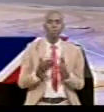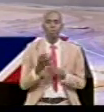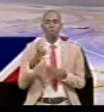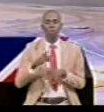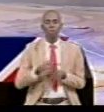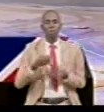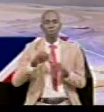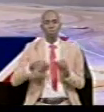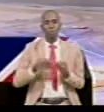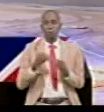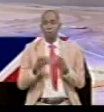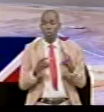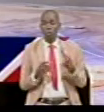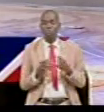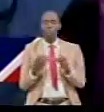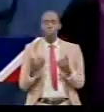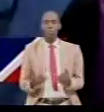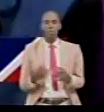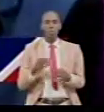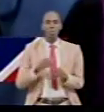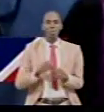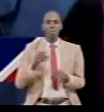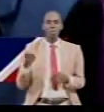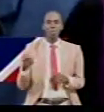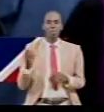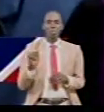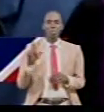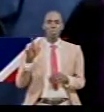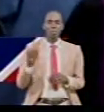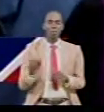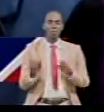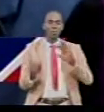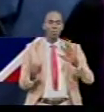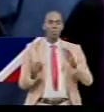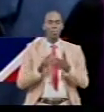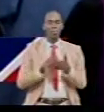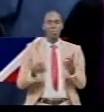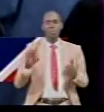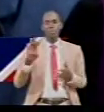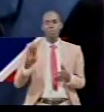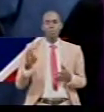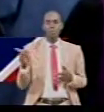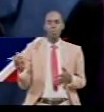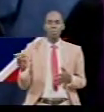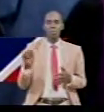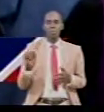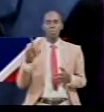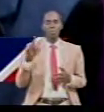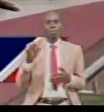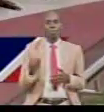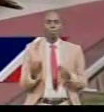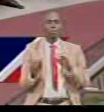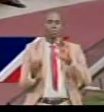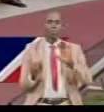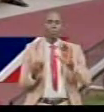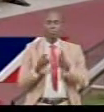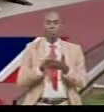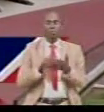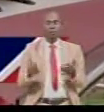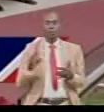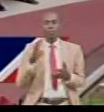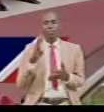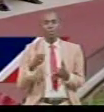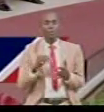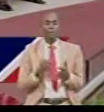Galatians chapter 5, reading from verse 4. In Galatians chapter 5, verse 4,